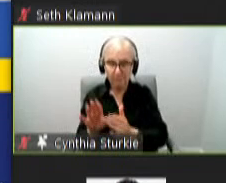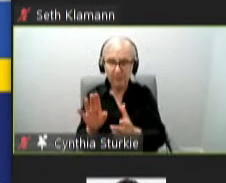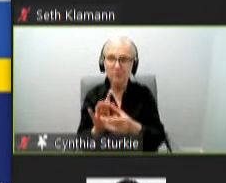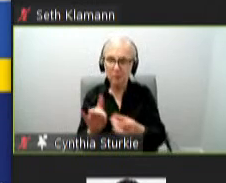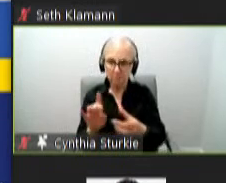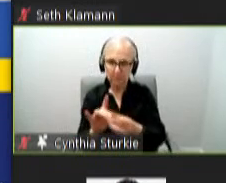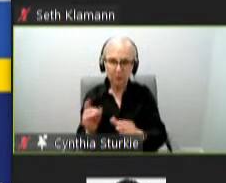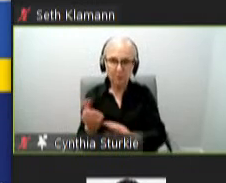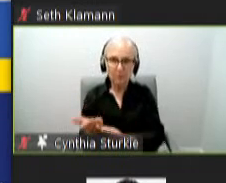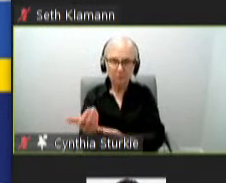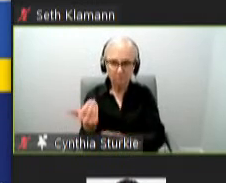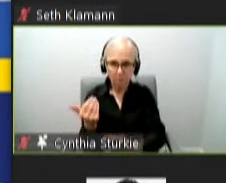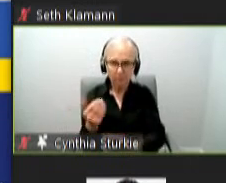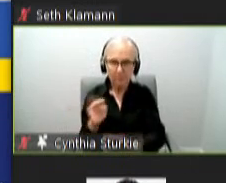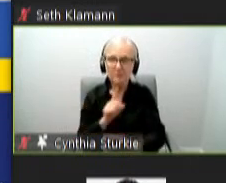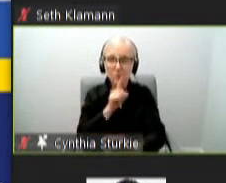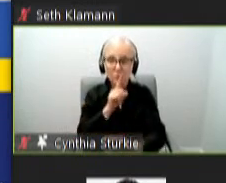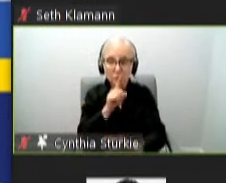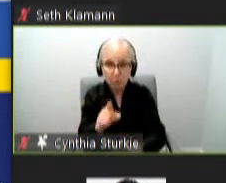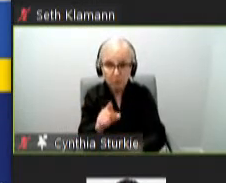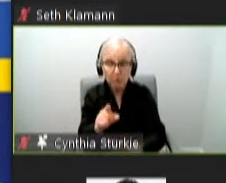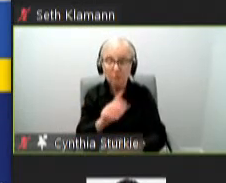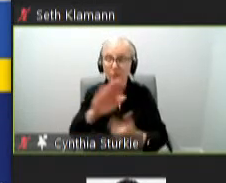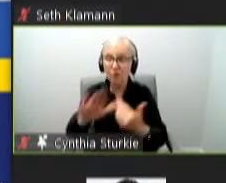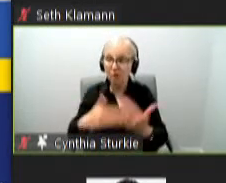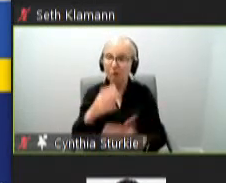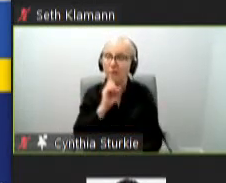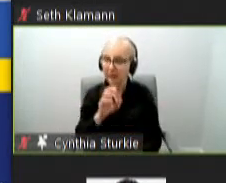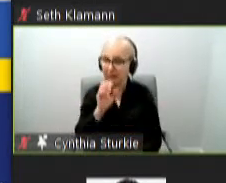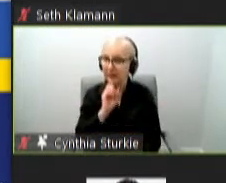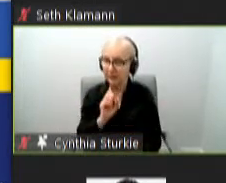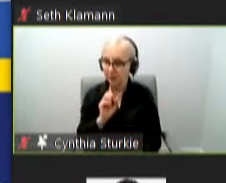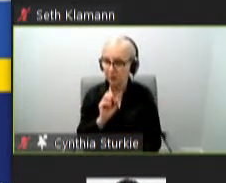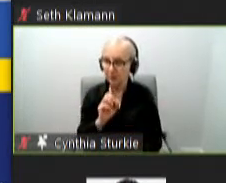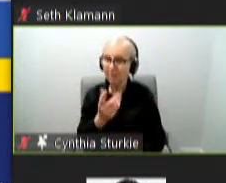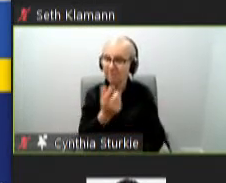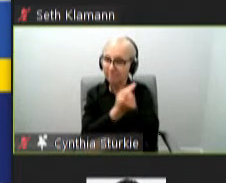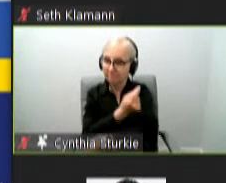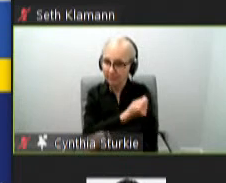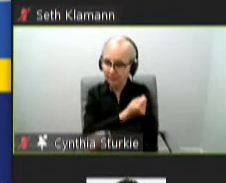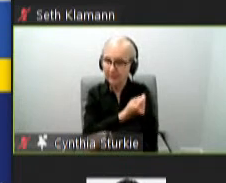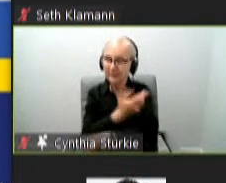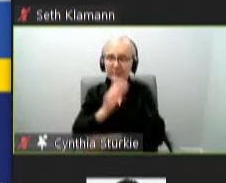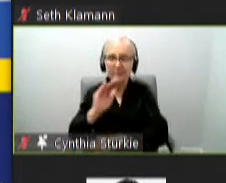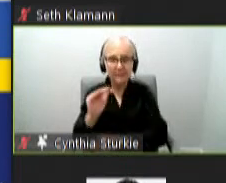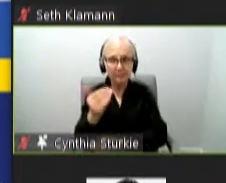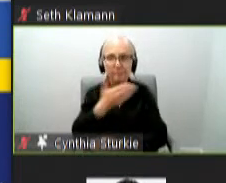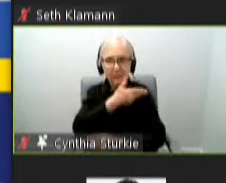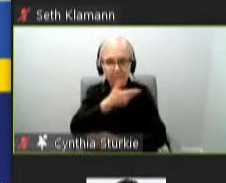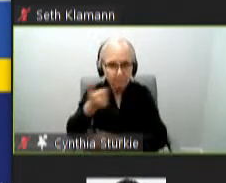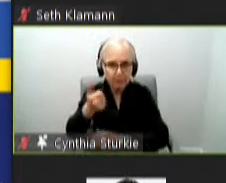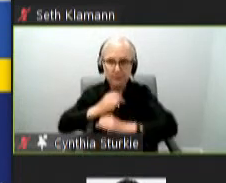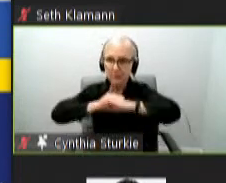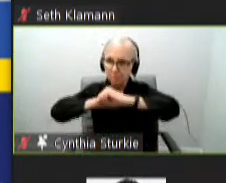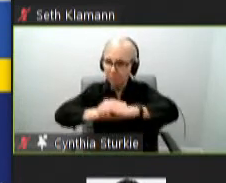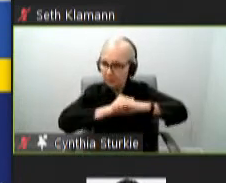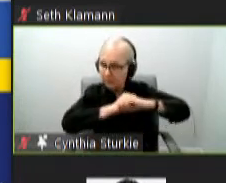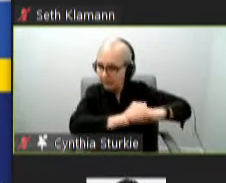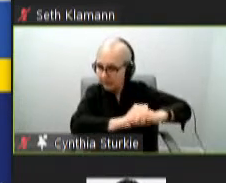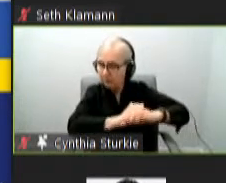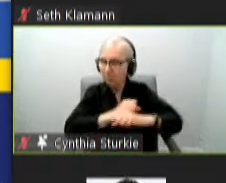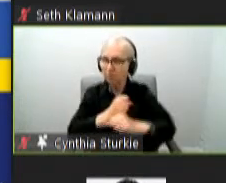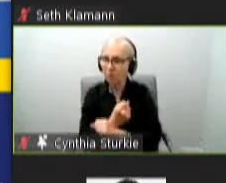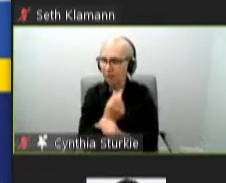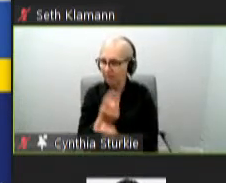earlier. And this really holds true for all ages. Vaccination continues to be the best protection for everyone. So we